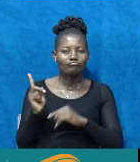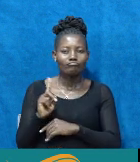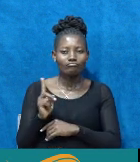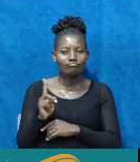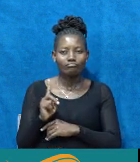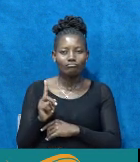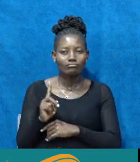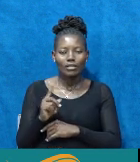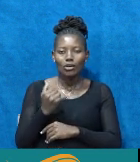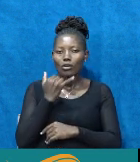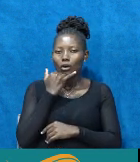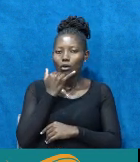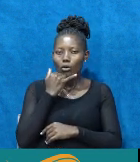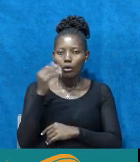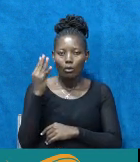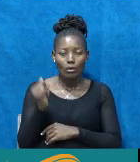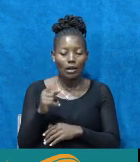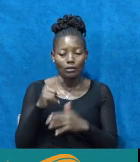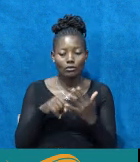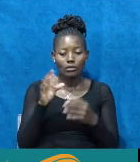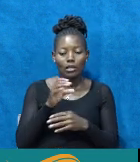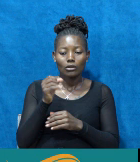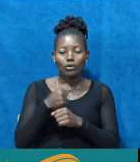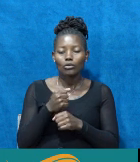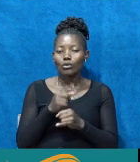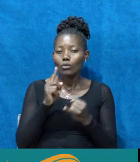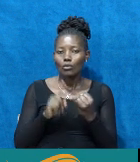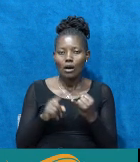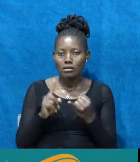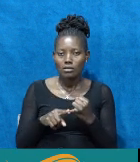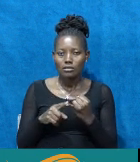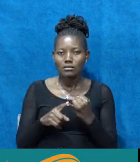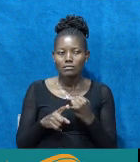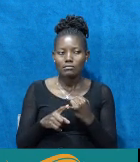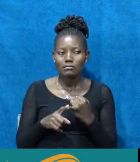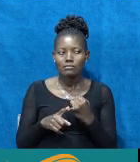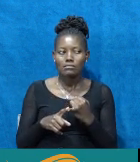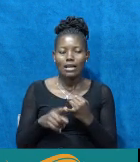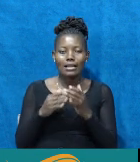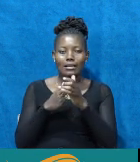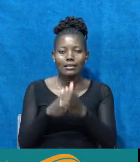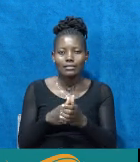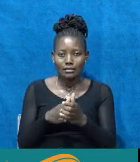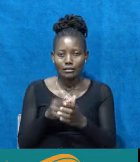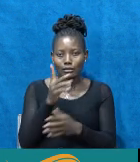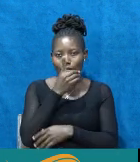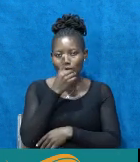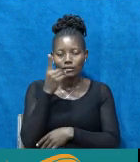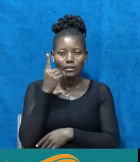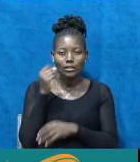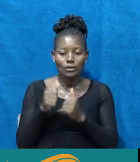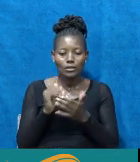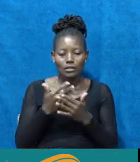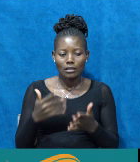during injury, during rehabilitation is discouraged, because with what alcohol does, one, alcohol